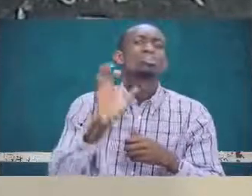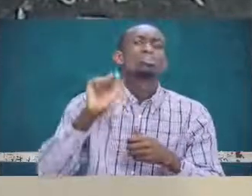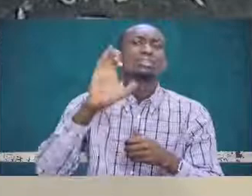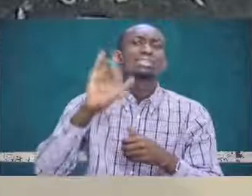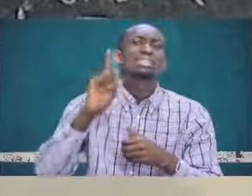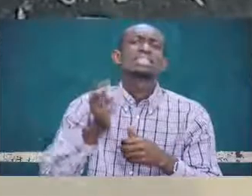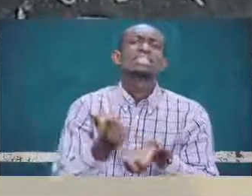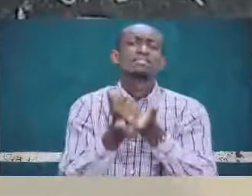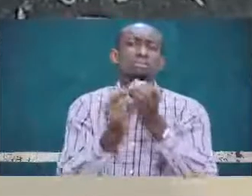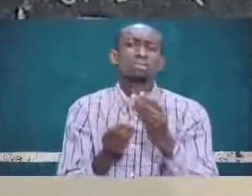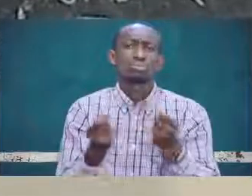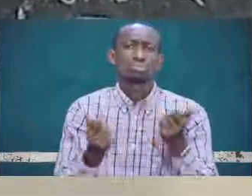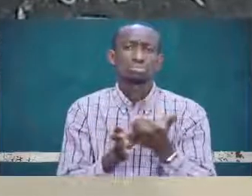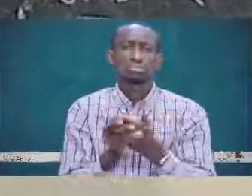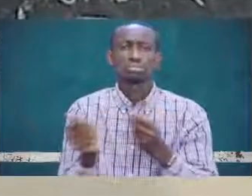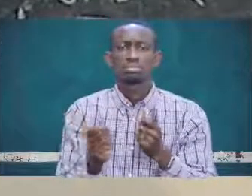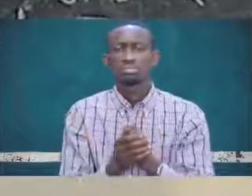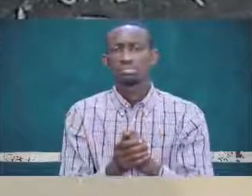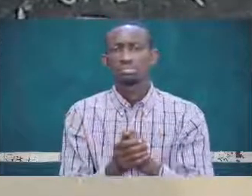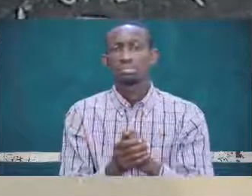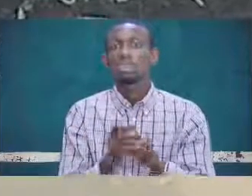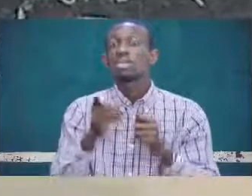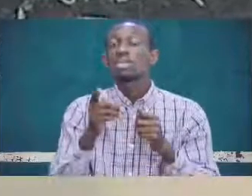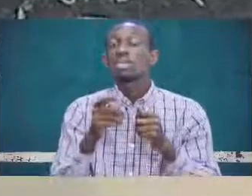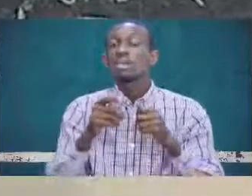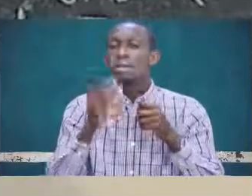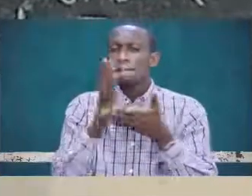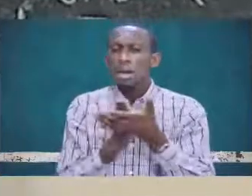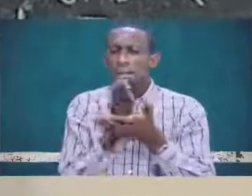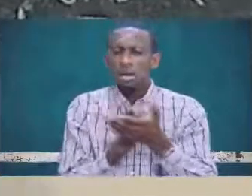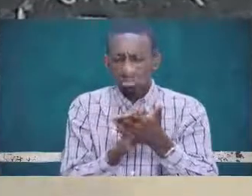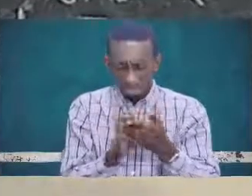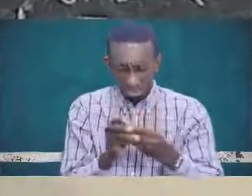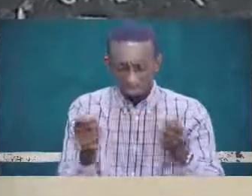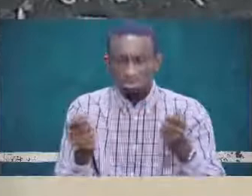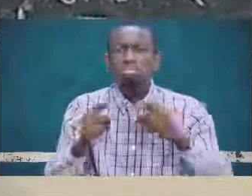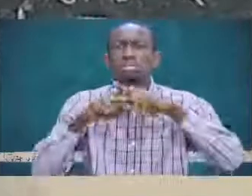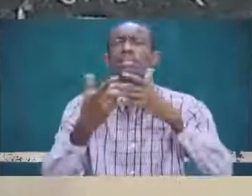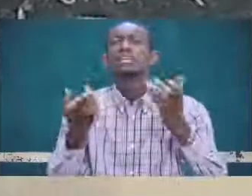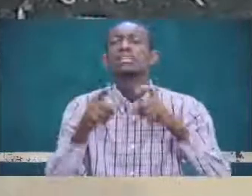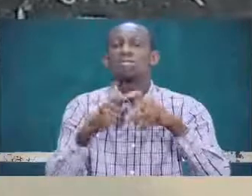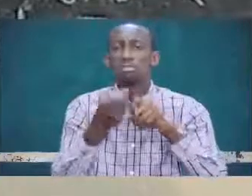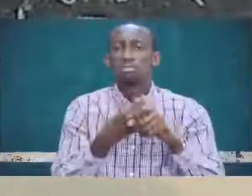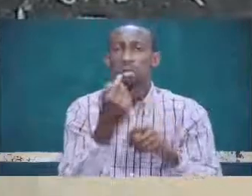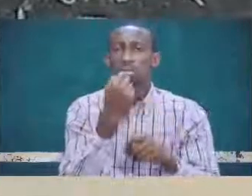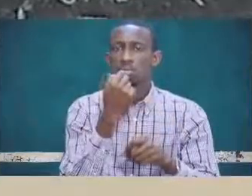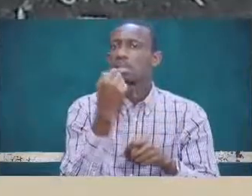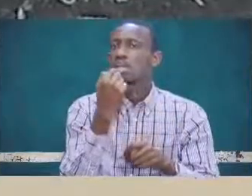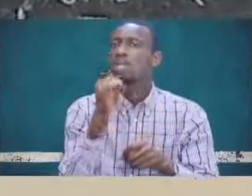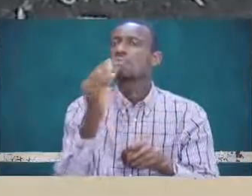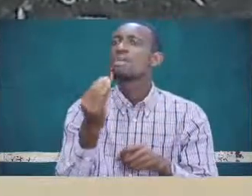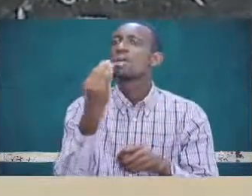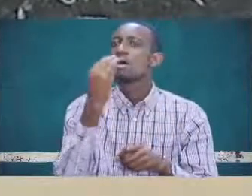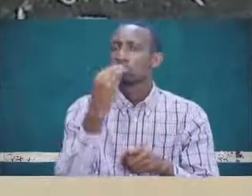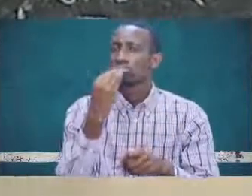the mechanical breakdown of food that starts in the mouth, churning the food into a semi-liquid form, which is called